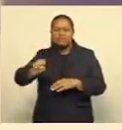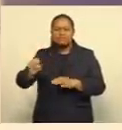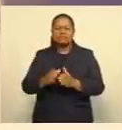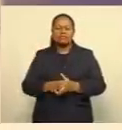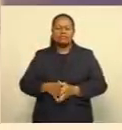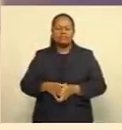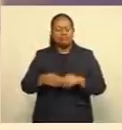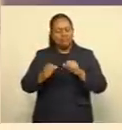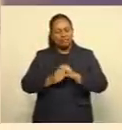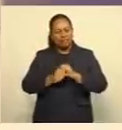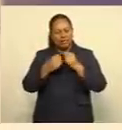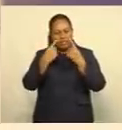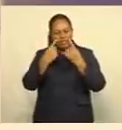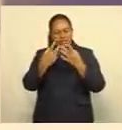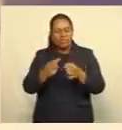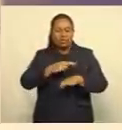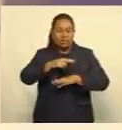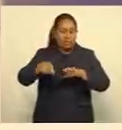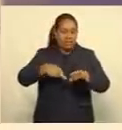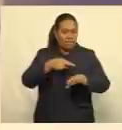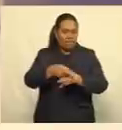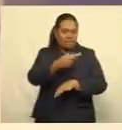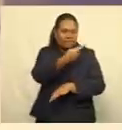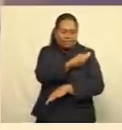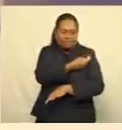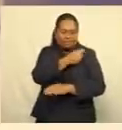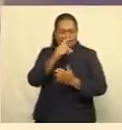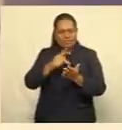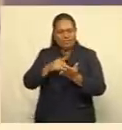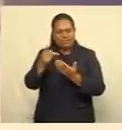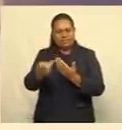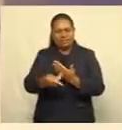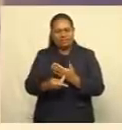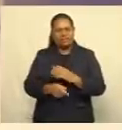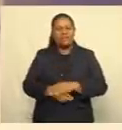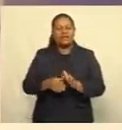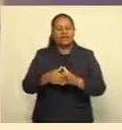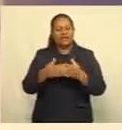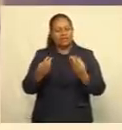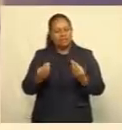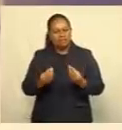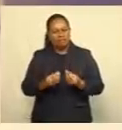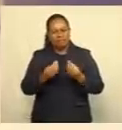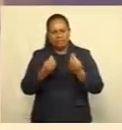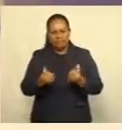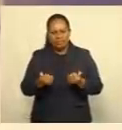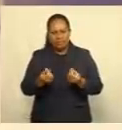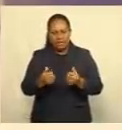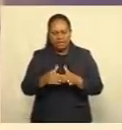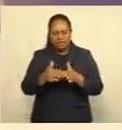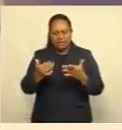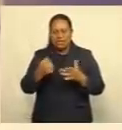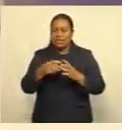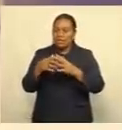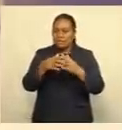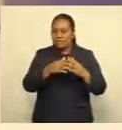brightening outlook for the region's vaccination program. The dollar had already been losing traction as US bond yields have